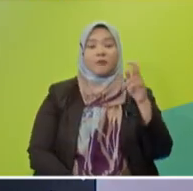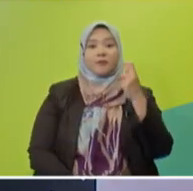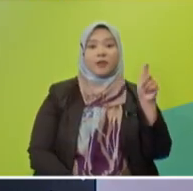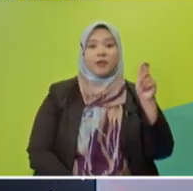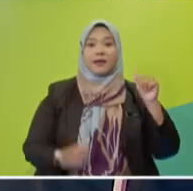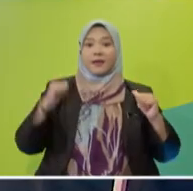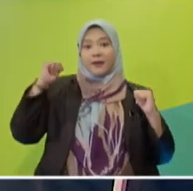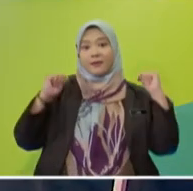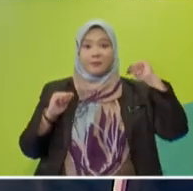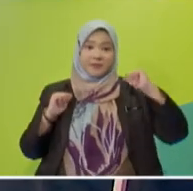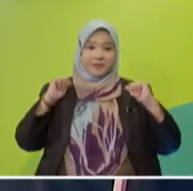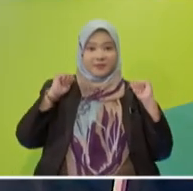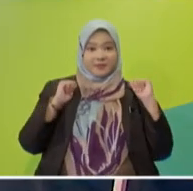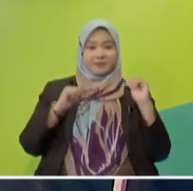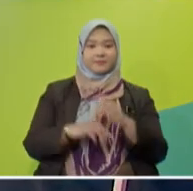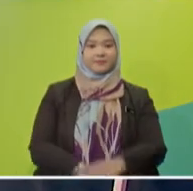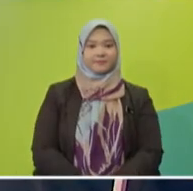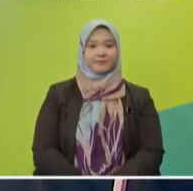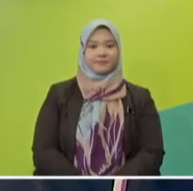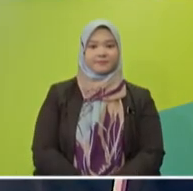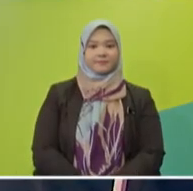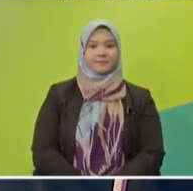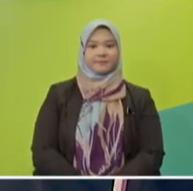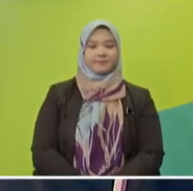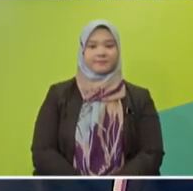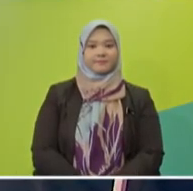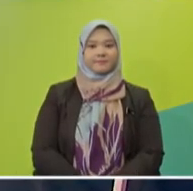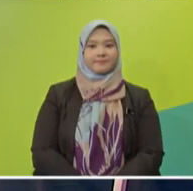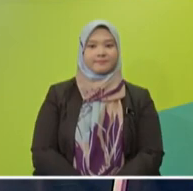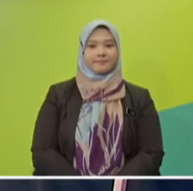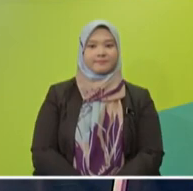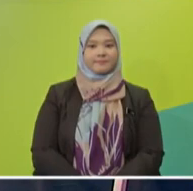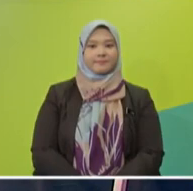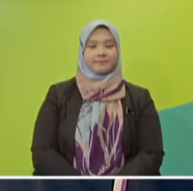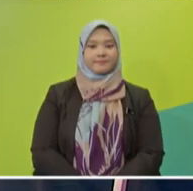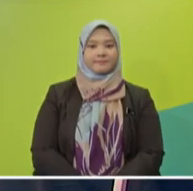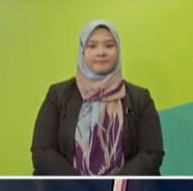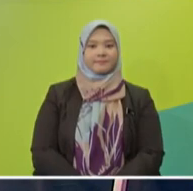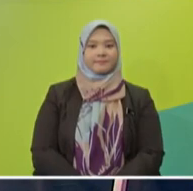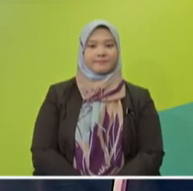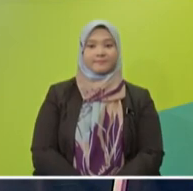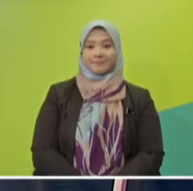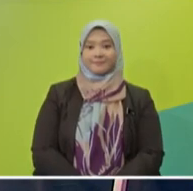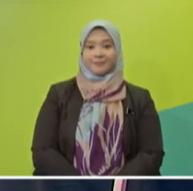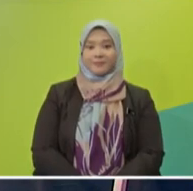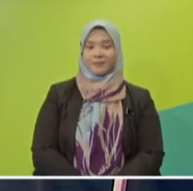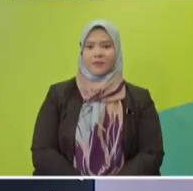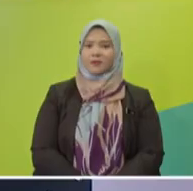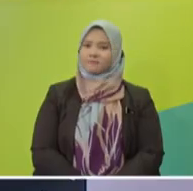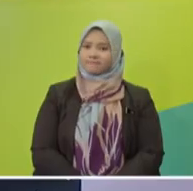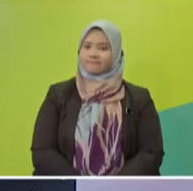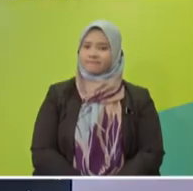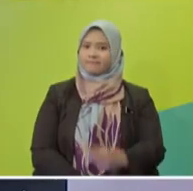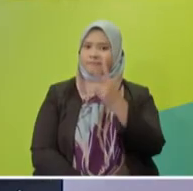you pass to me the word cards? Sure. And the first word, here you go. Thank you. Okay, now look at this